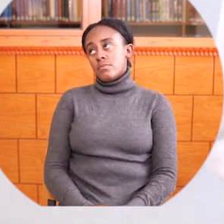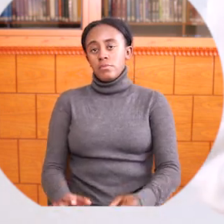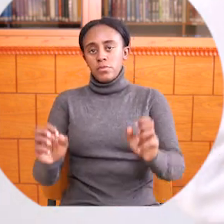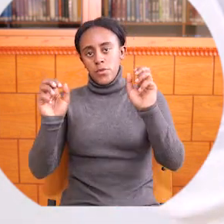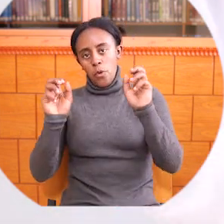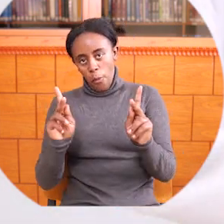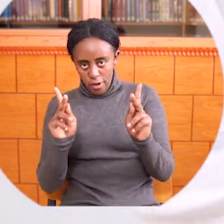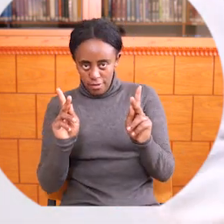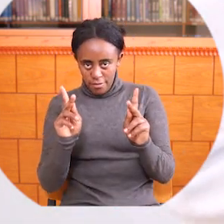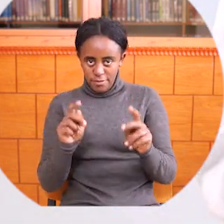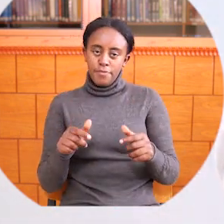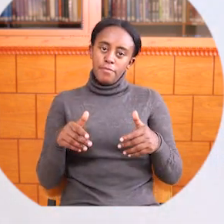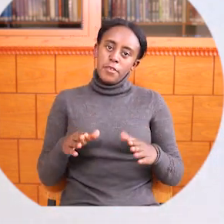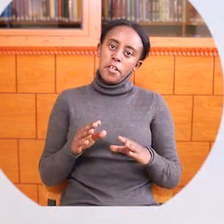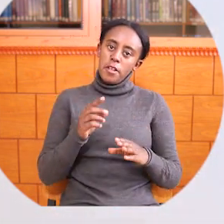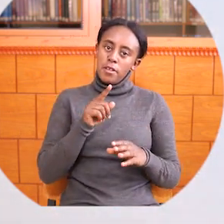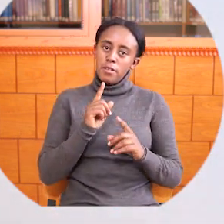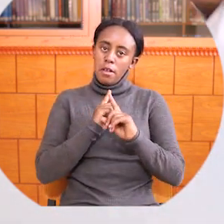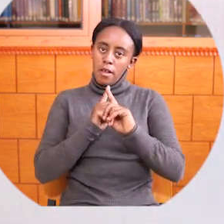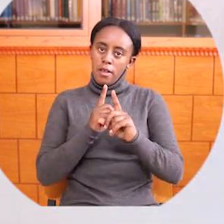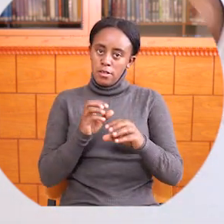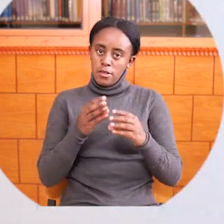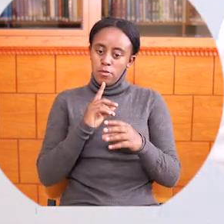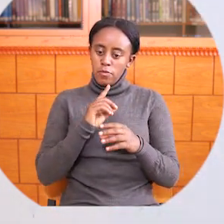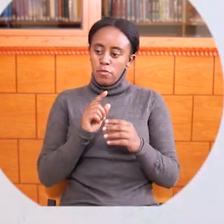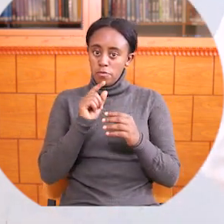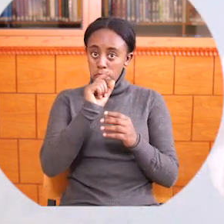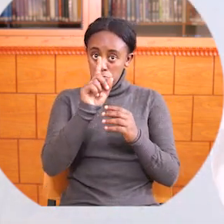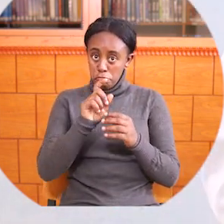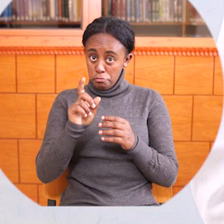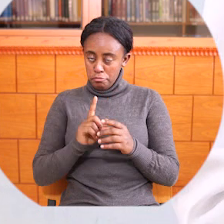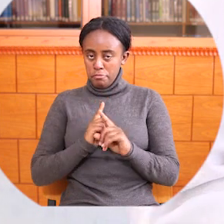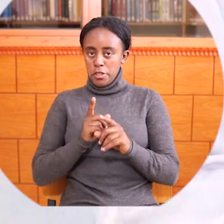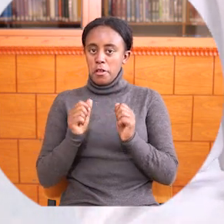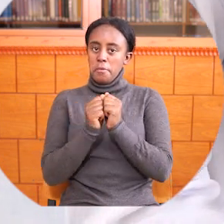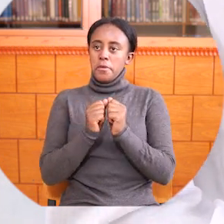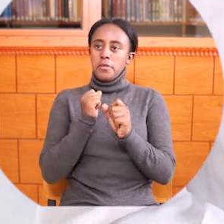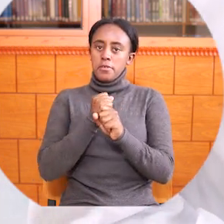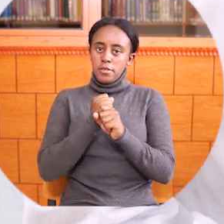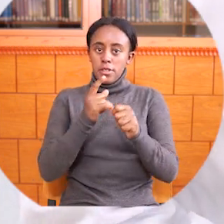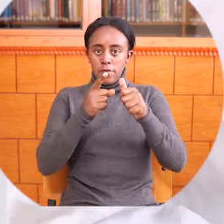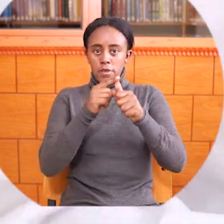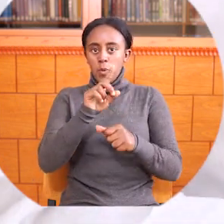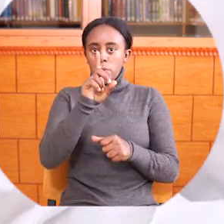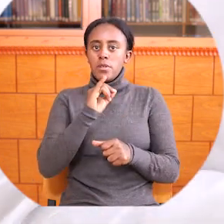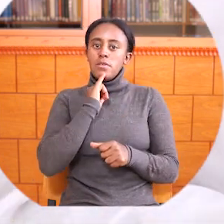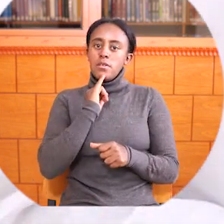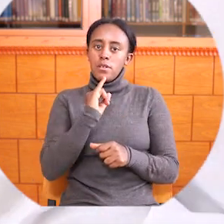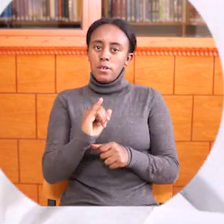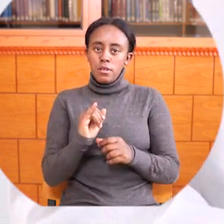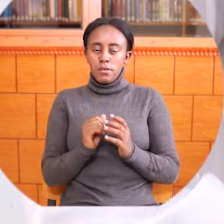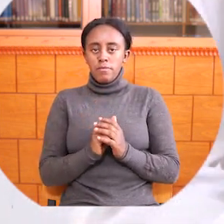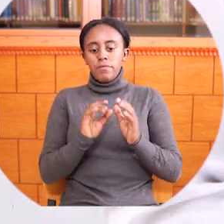Let us see the answers of the given activities together. The first question is,